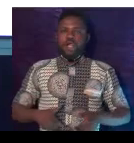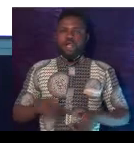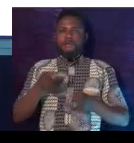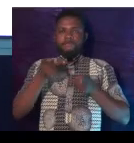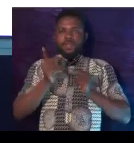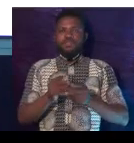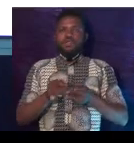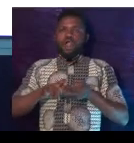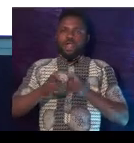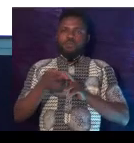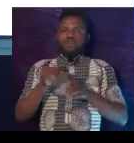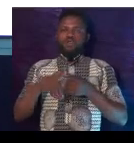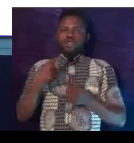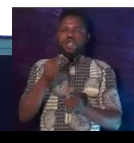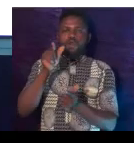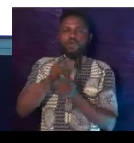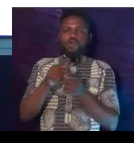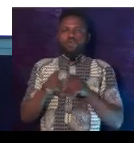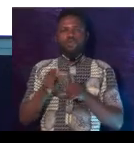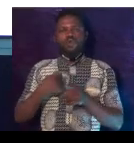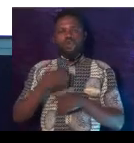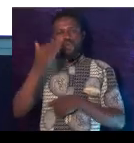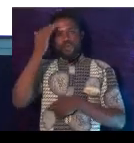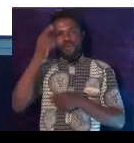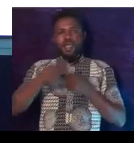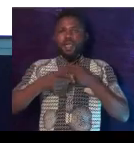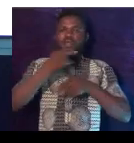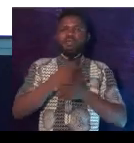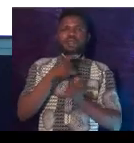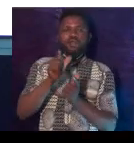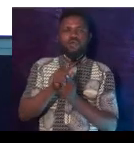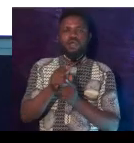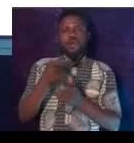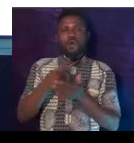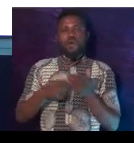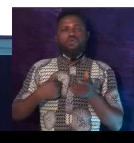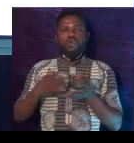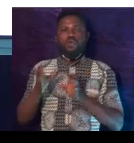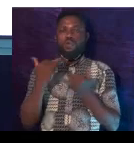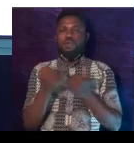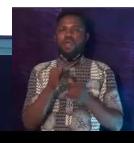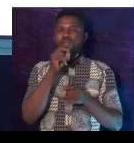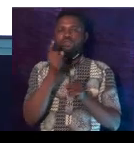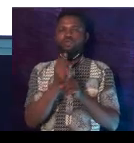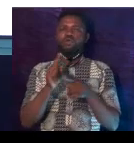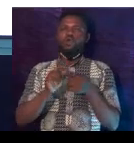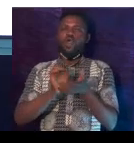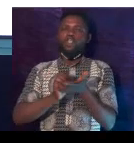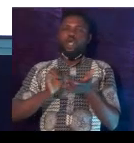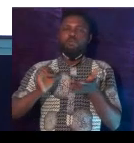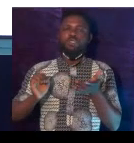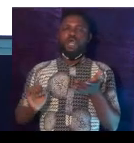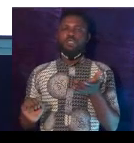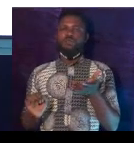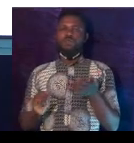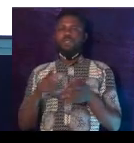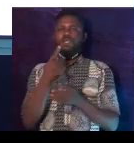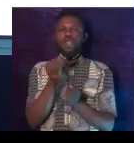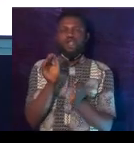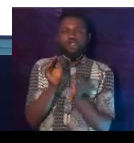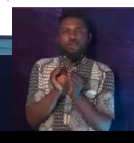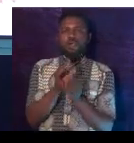the youngest person corresponding to the lowest. So we know the highest and the lowest. You know what we're going to do now? We are just going to